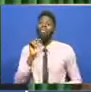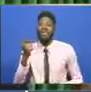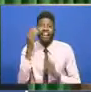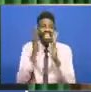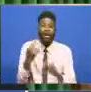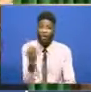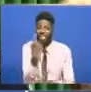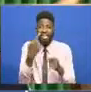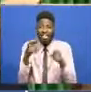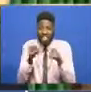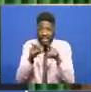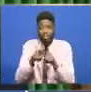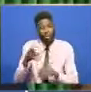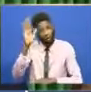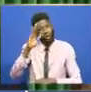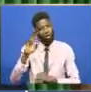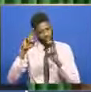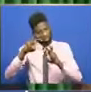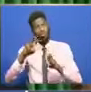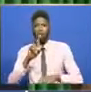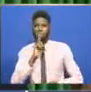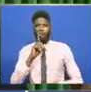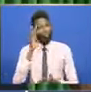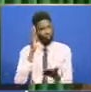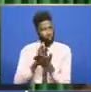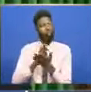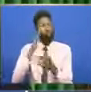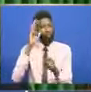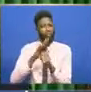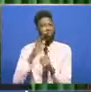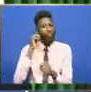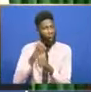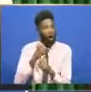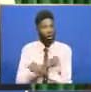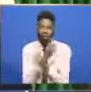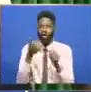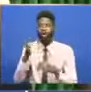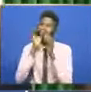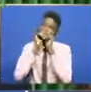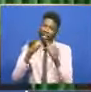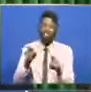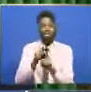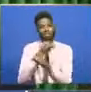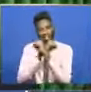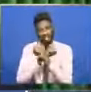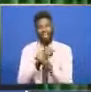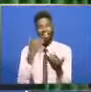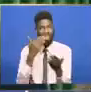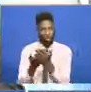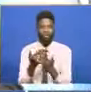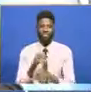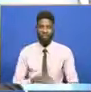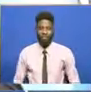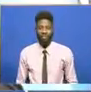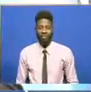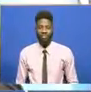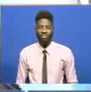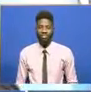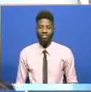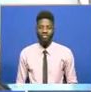Mungu. Atasema kweli hawa wamefanya kazi. Mungu awabariki na awalinde. Asanteni sana. Asante